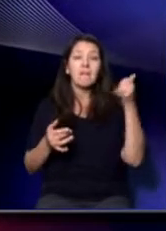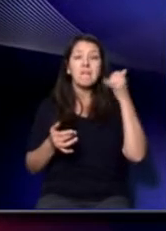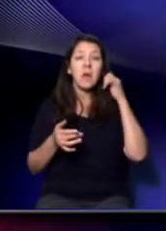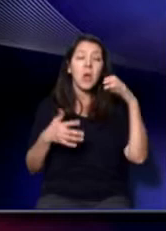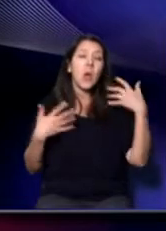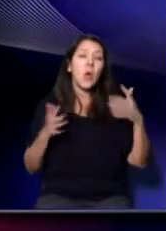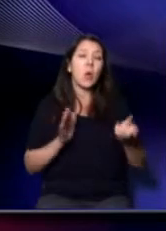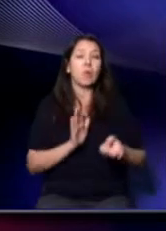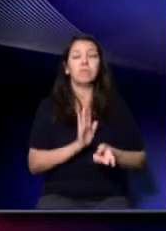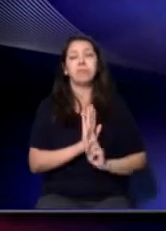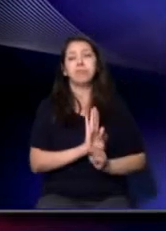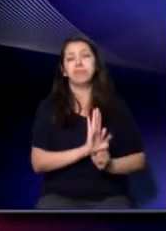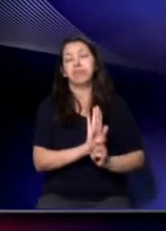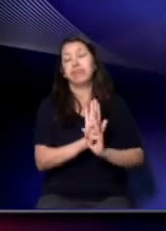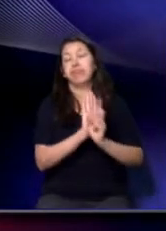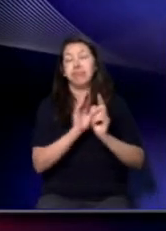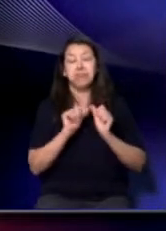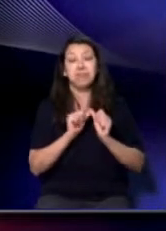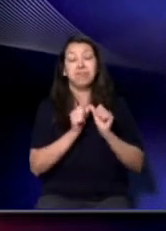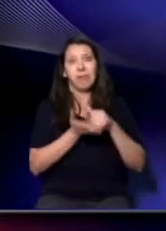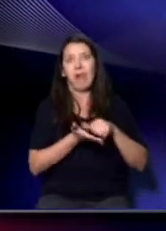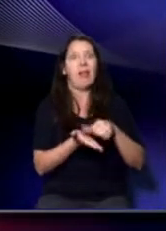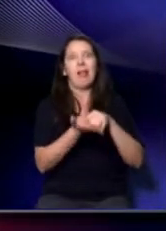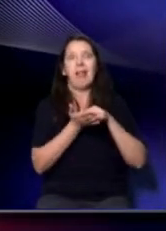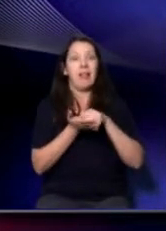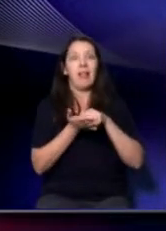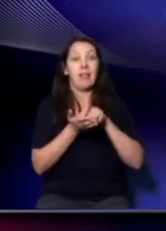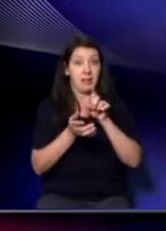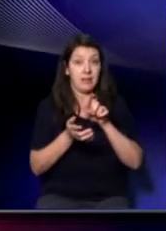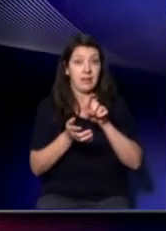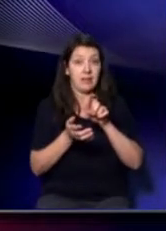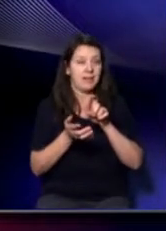profusely and vigorously, but that would not be the